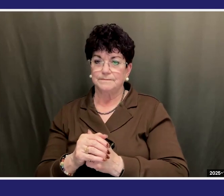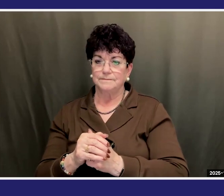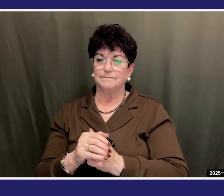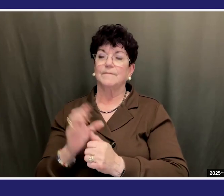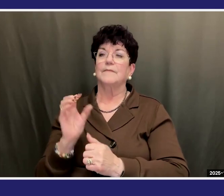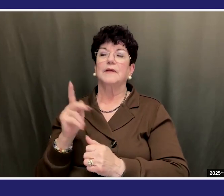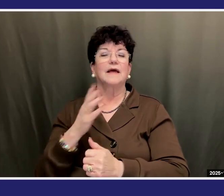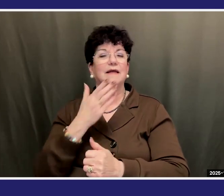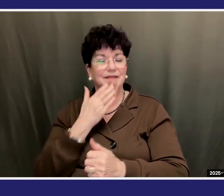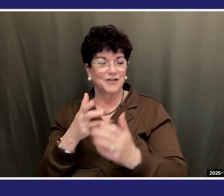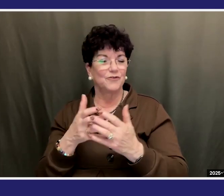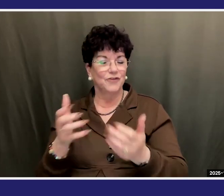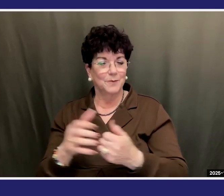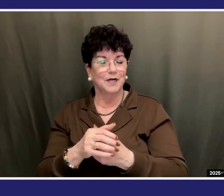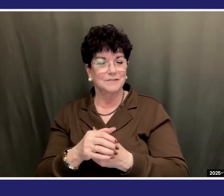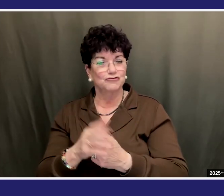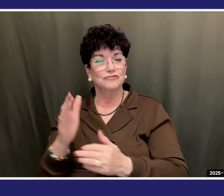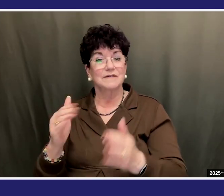All right. Thank you very much.